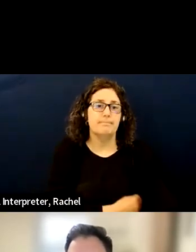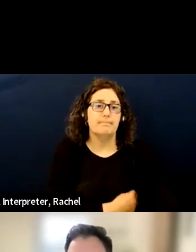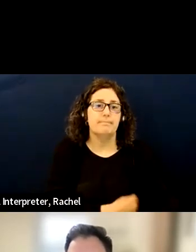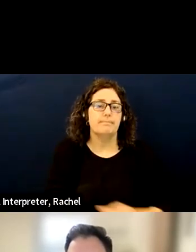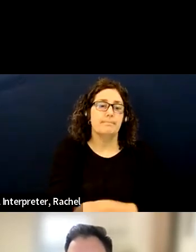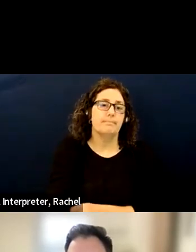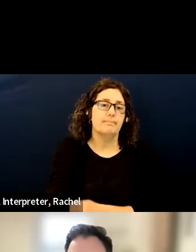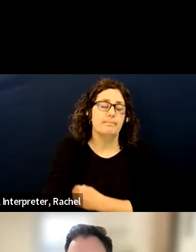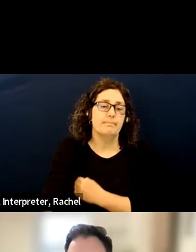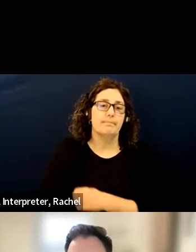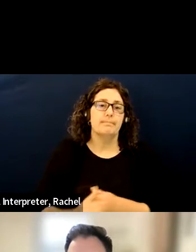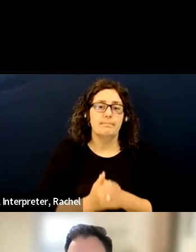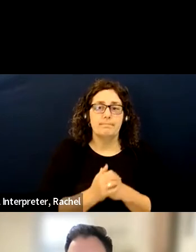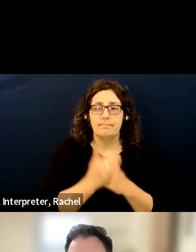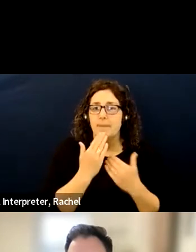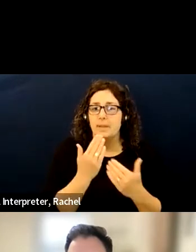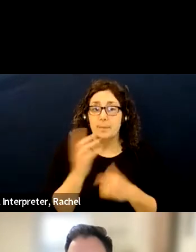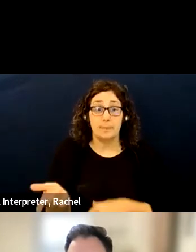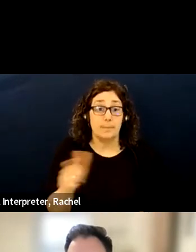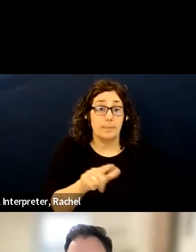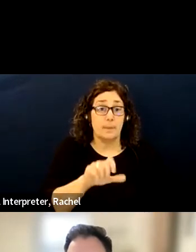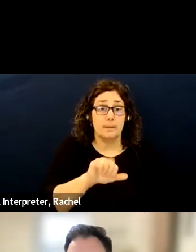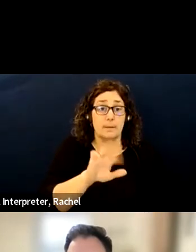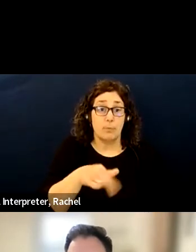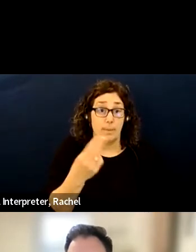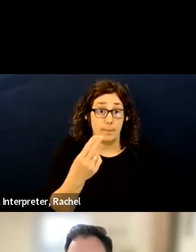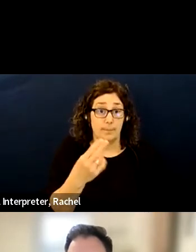All right, thank you, Charles. Sarah.